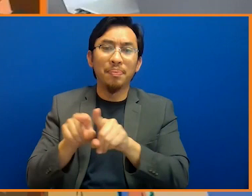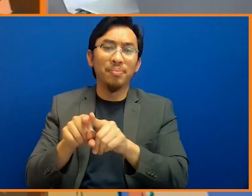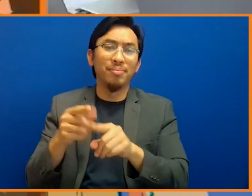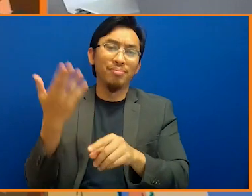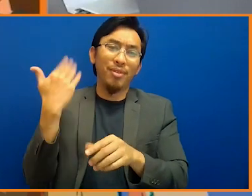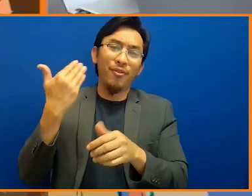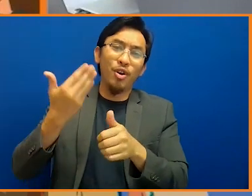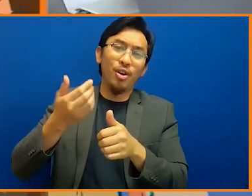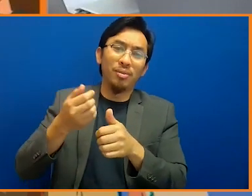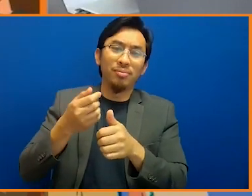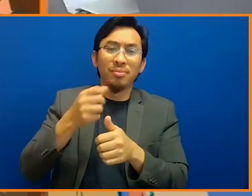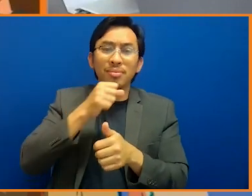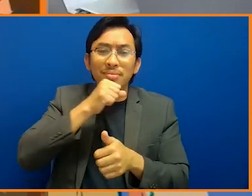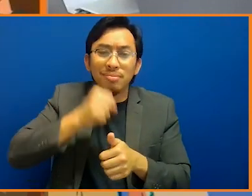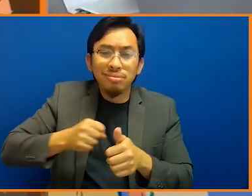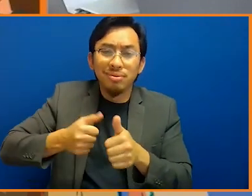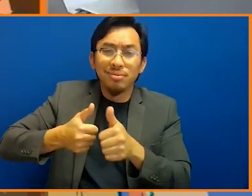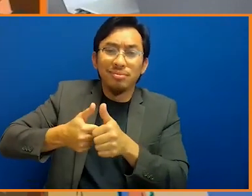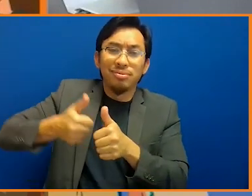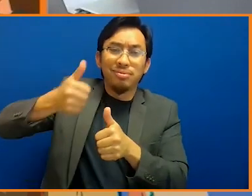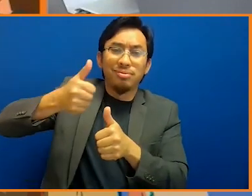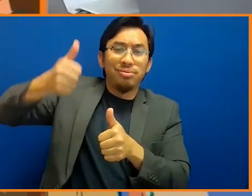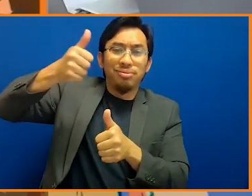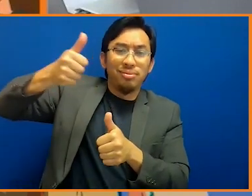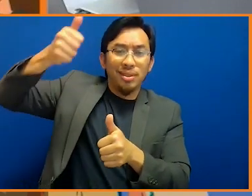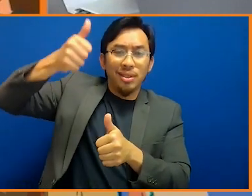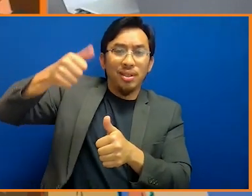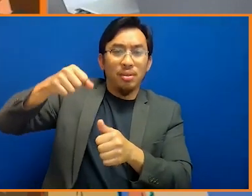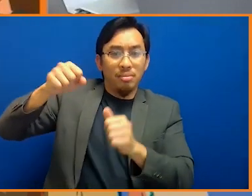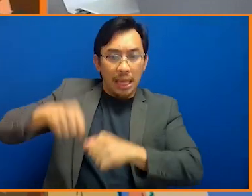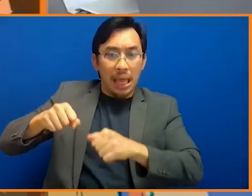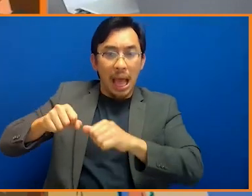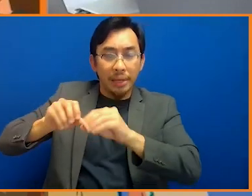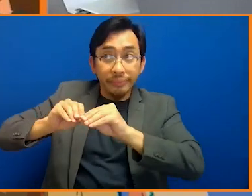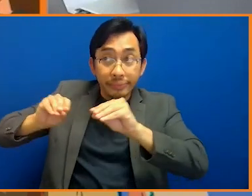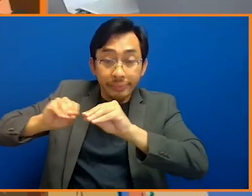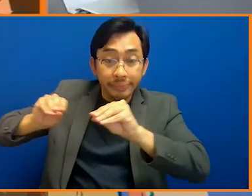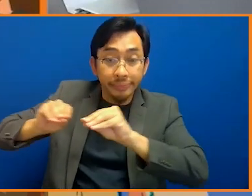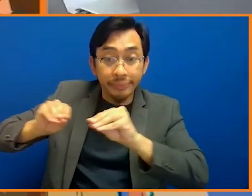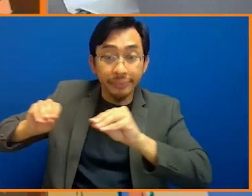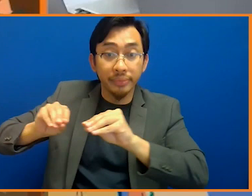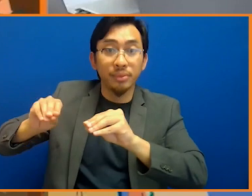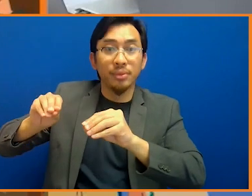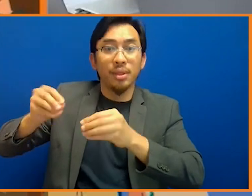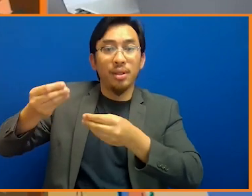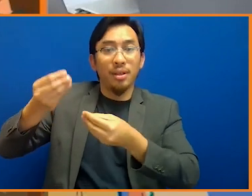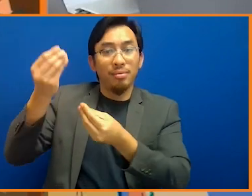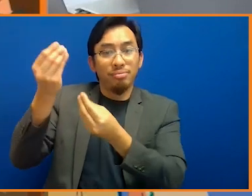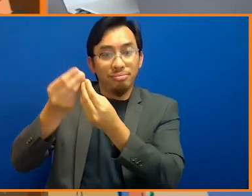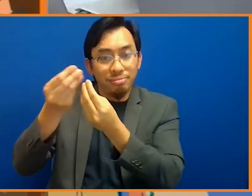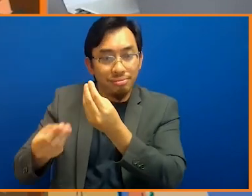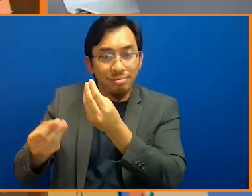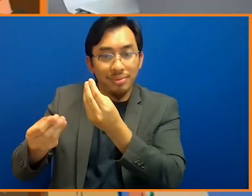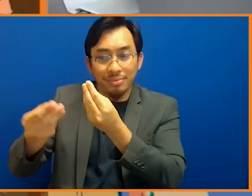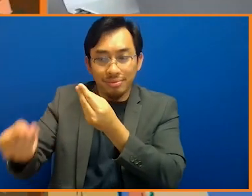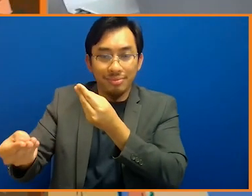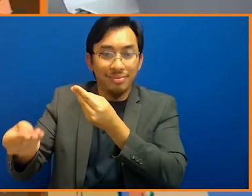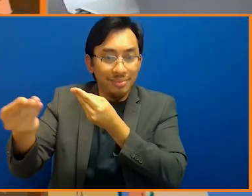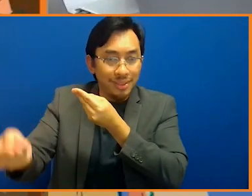what our ancestors or our grandfathers did to disseminate about the smog